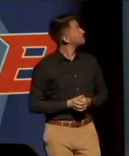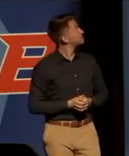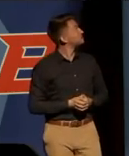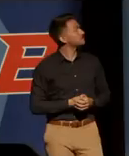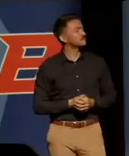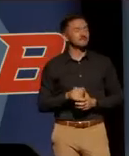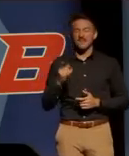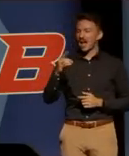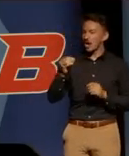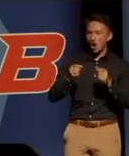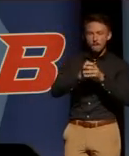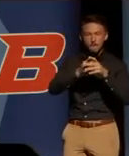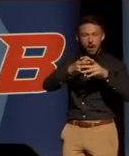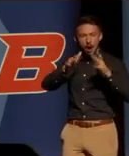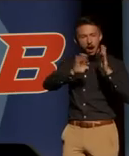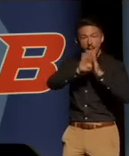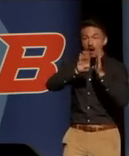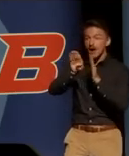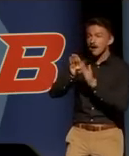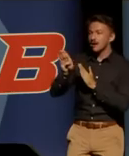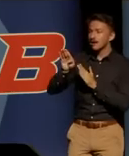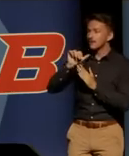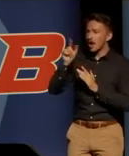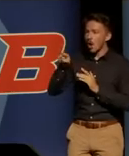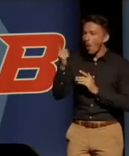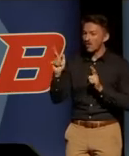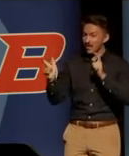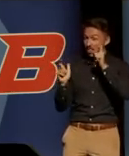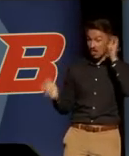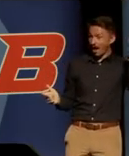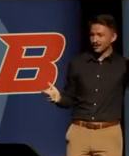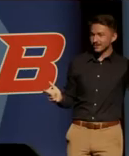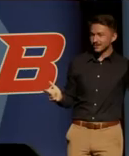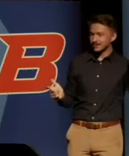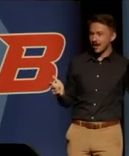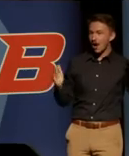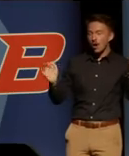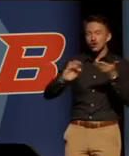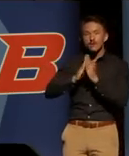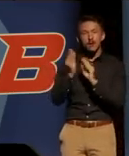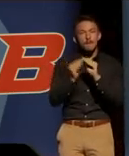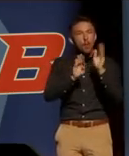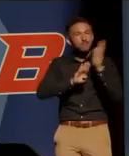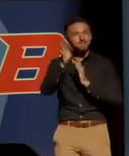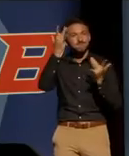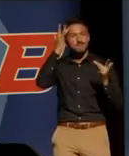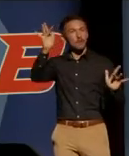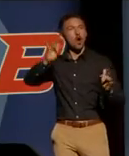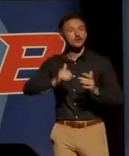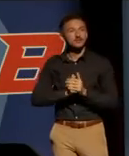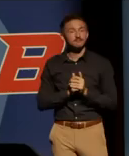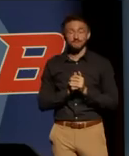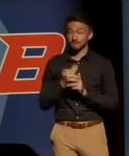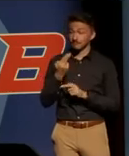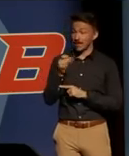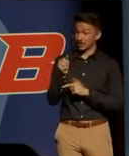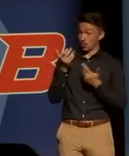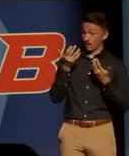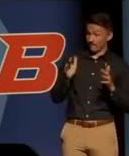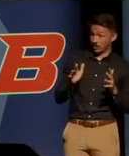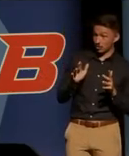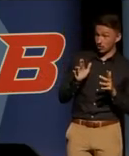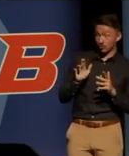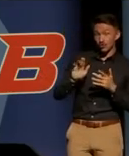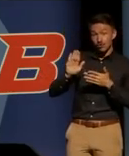Idaho is growing, but let's not just grow larger. Let's grow smarter. After high school, college,